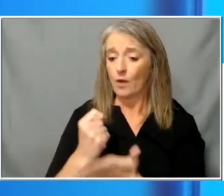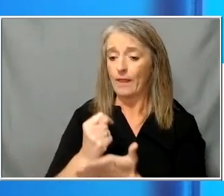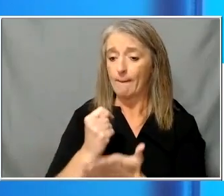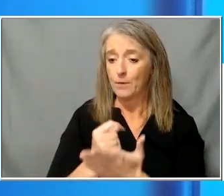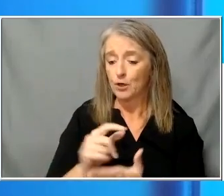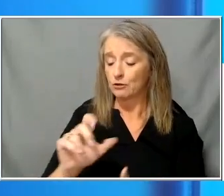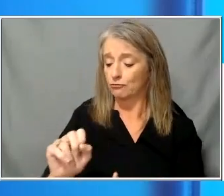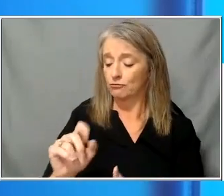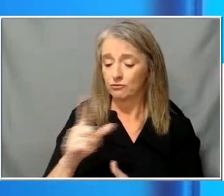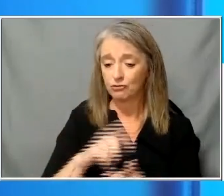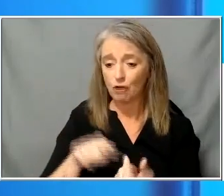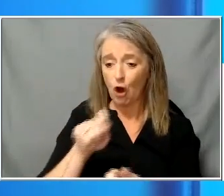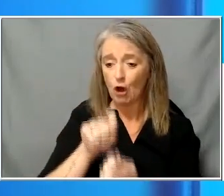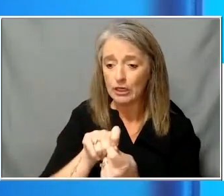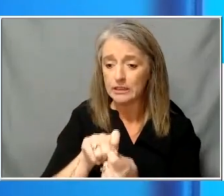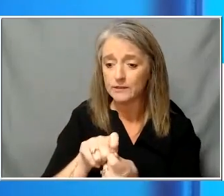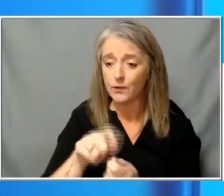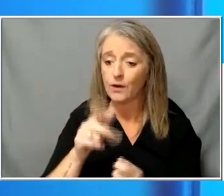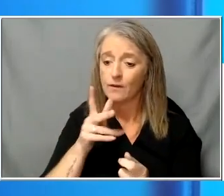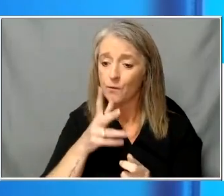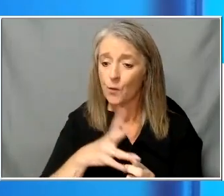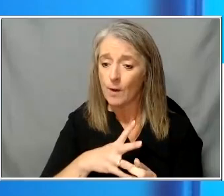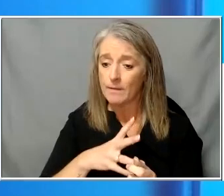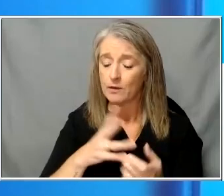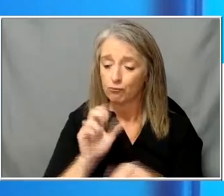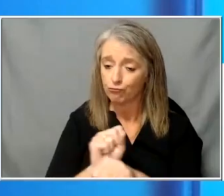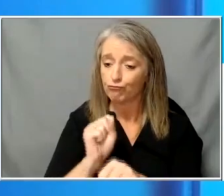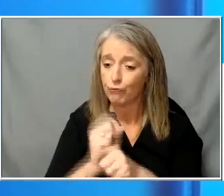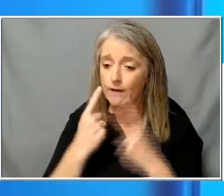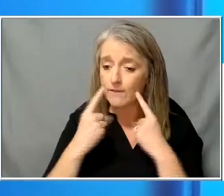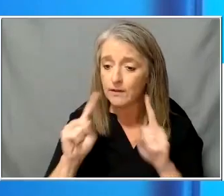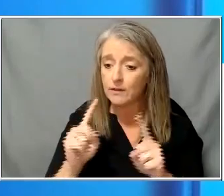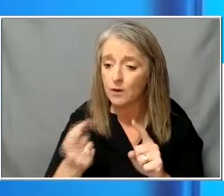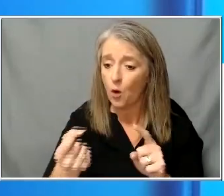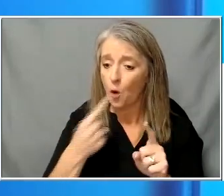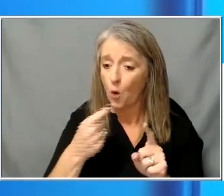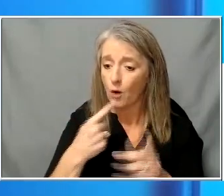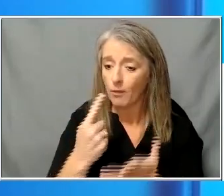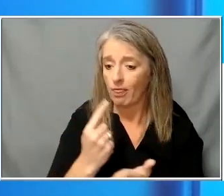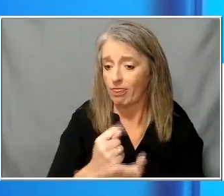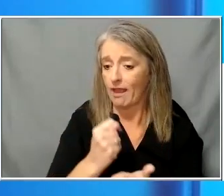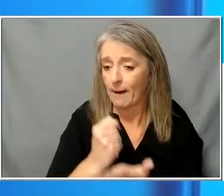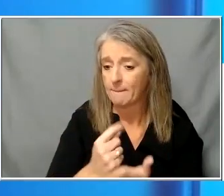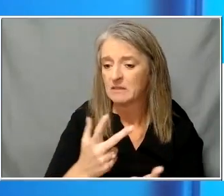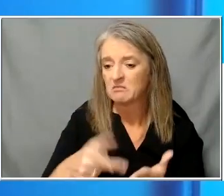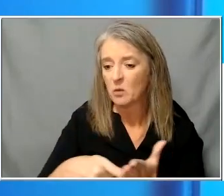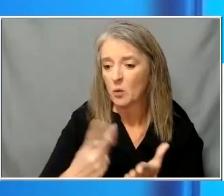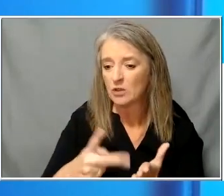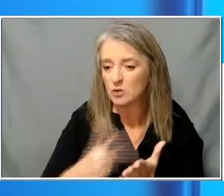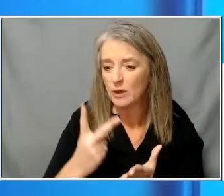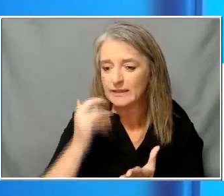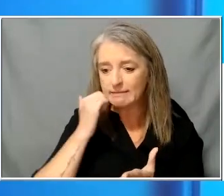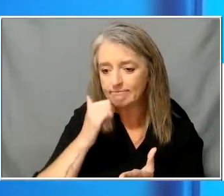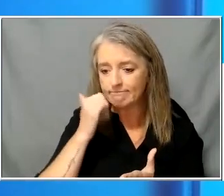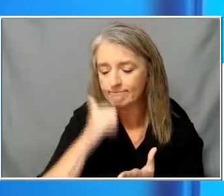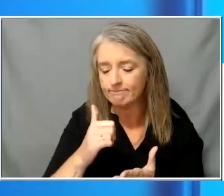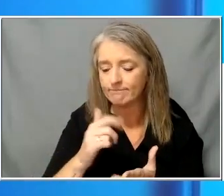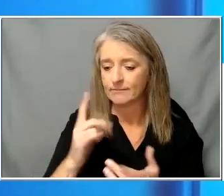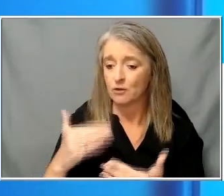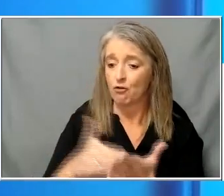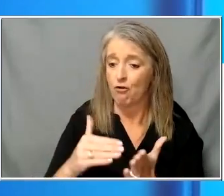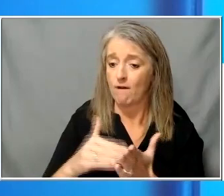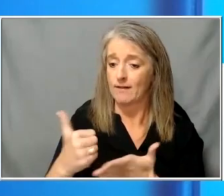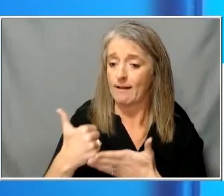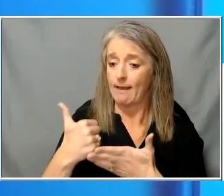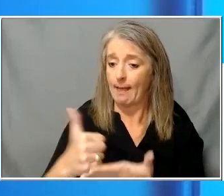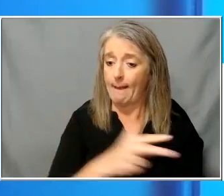this group of women that work quite effectively. These are oral therapies taken once or twice a day, and so often can help